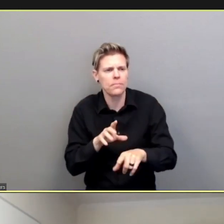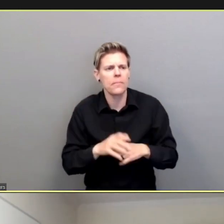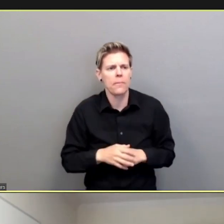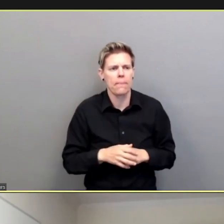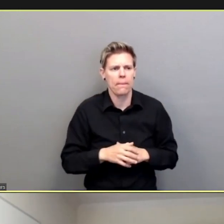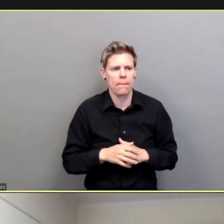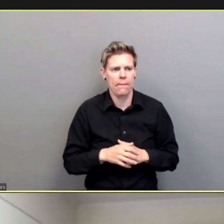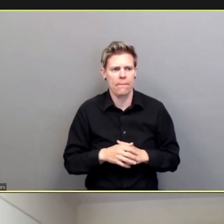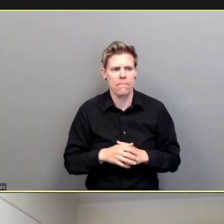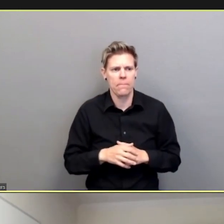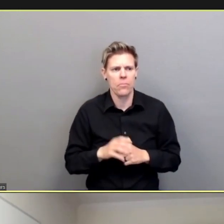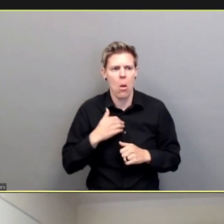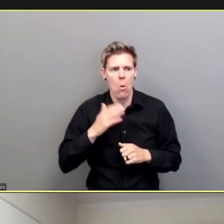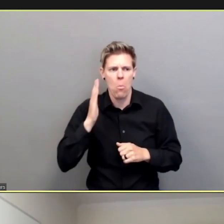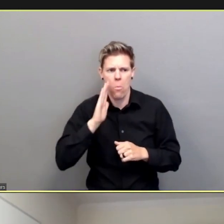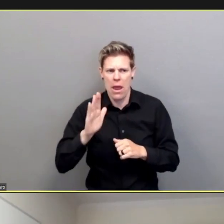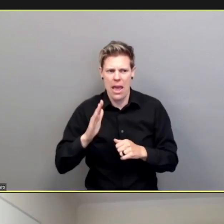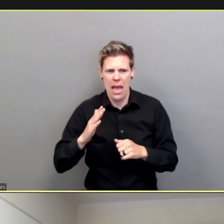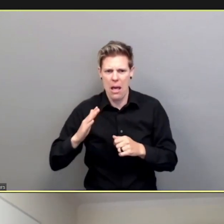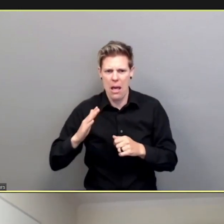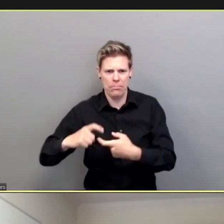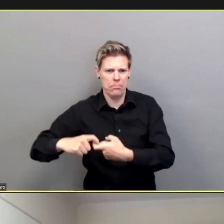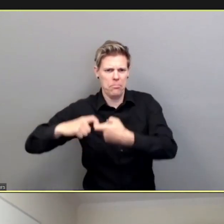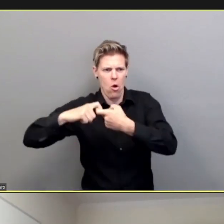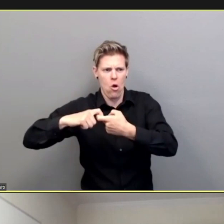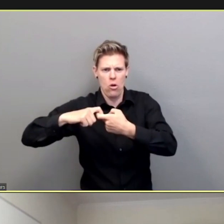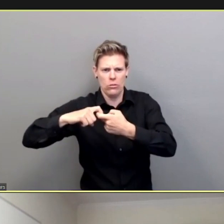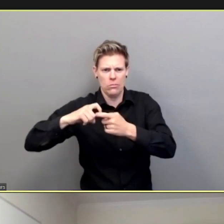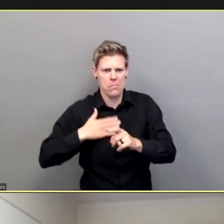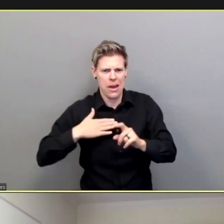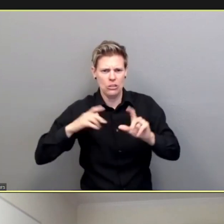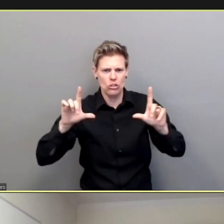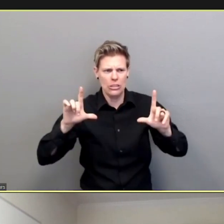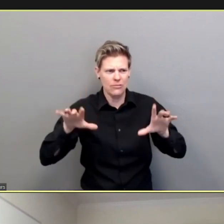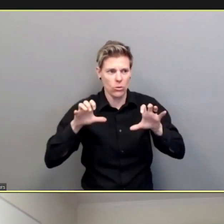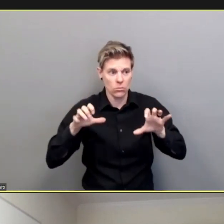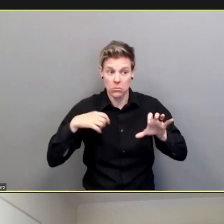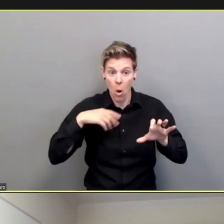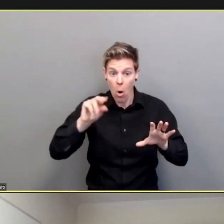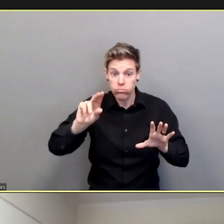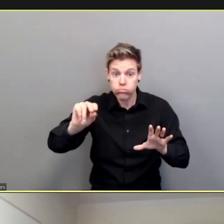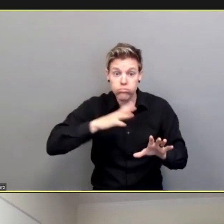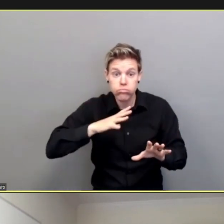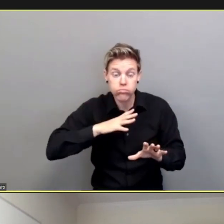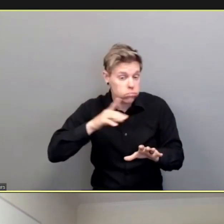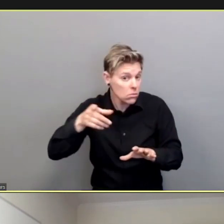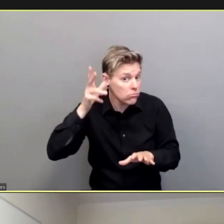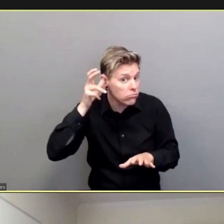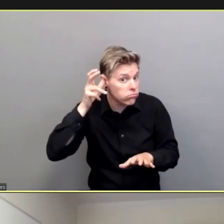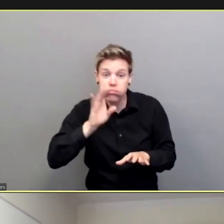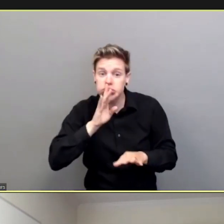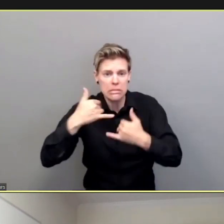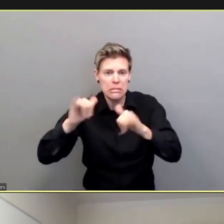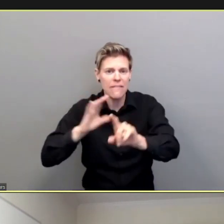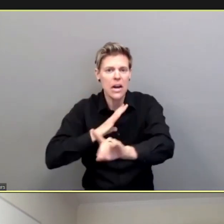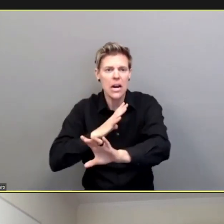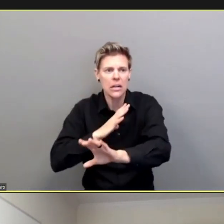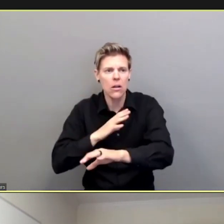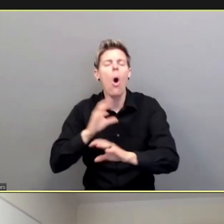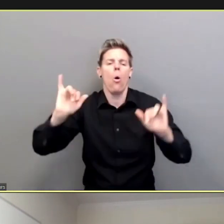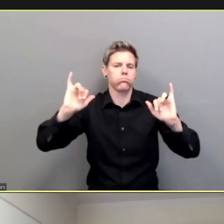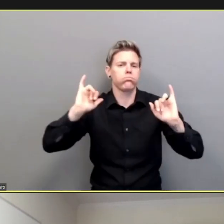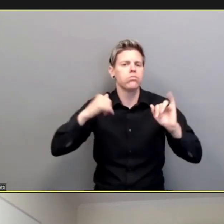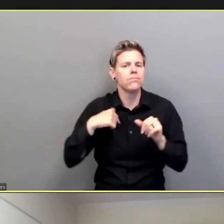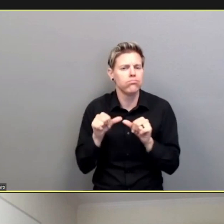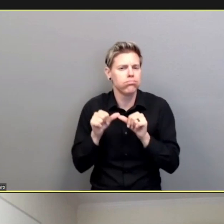I'm frozen. We can hear you, Christine. You can keep going. Oh, okay. So I would say we're going to keep a really close eye on